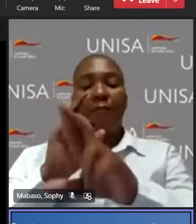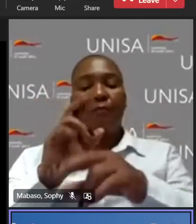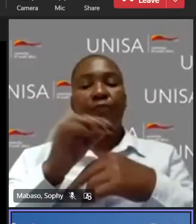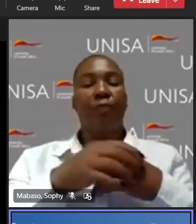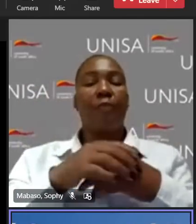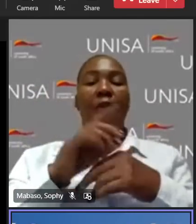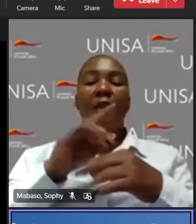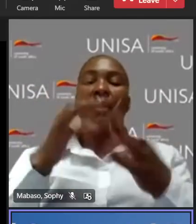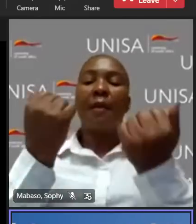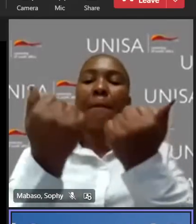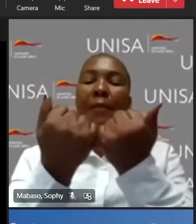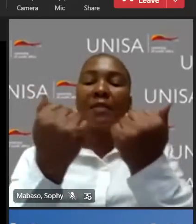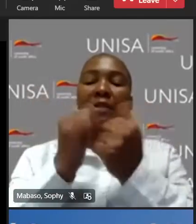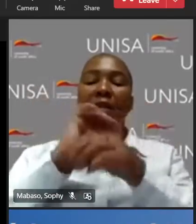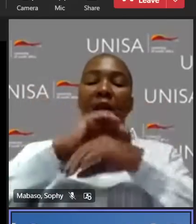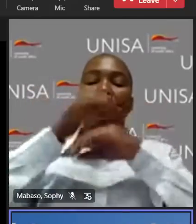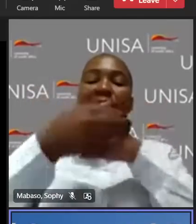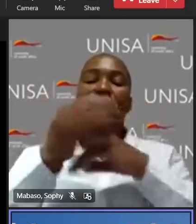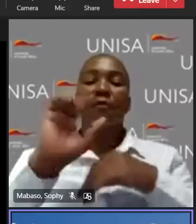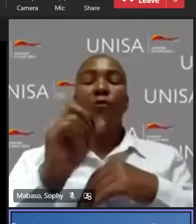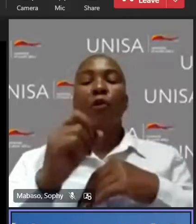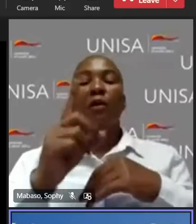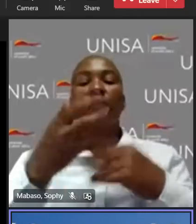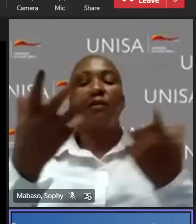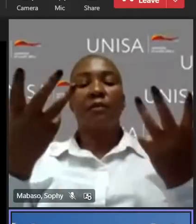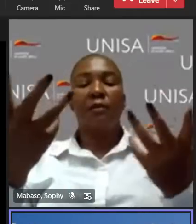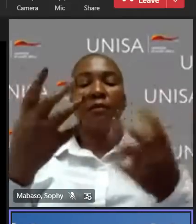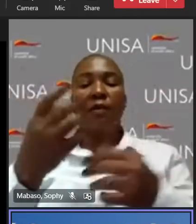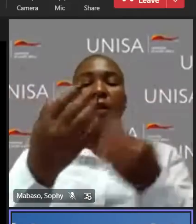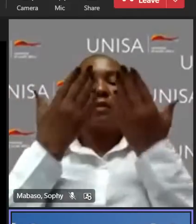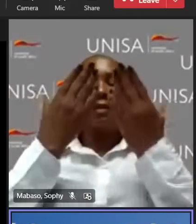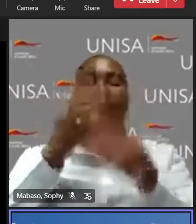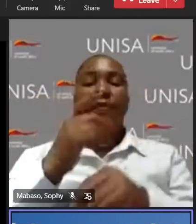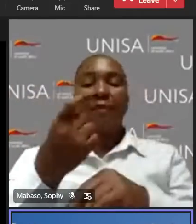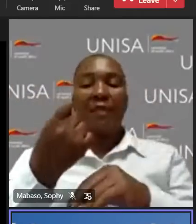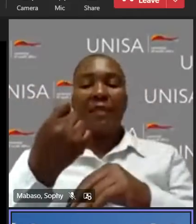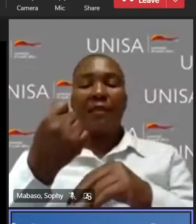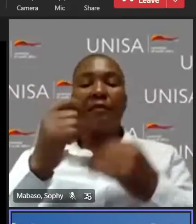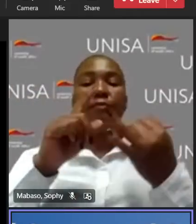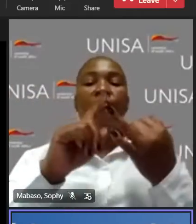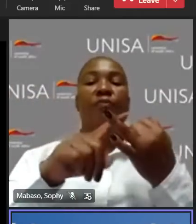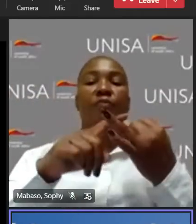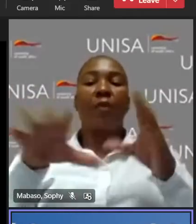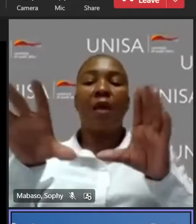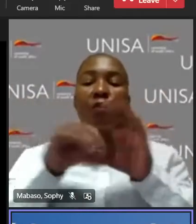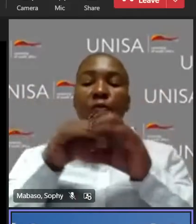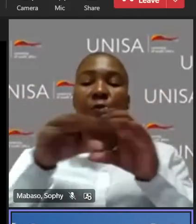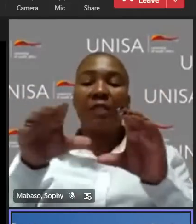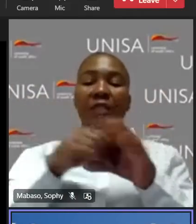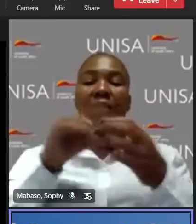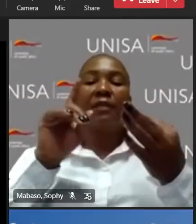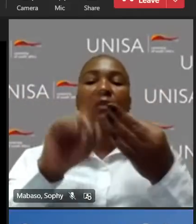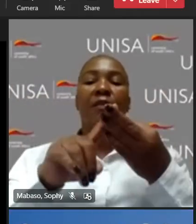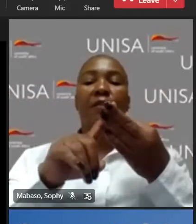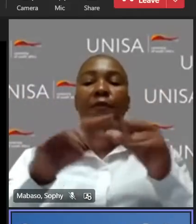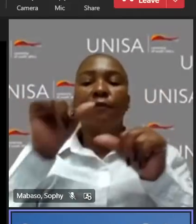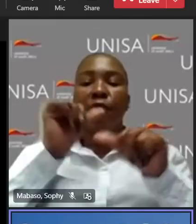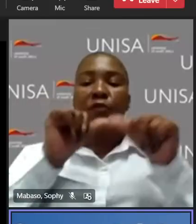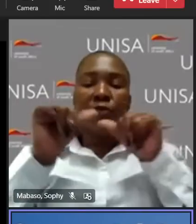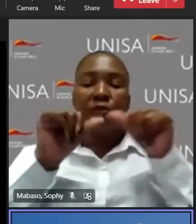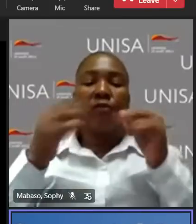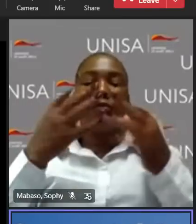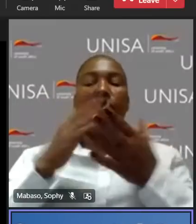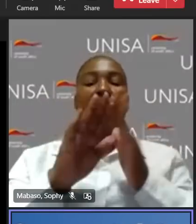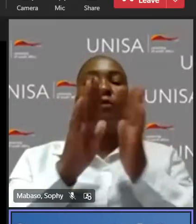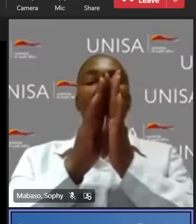then what does the bursary cover? It covers tuition fees, accommodation and meals, books